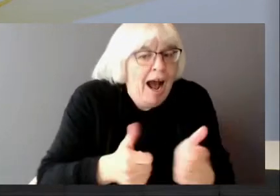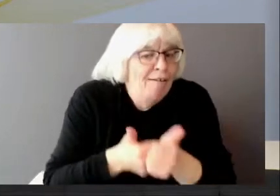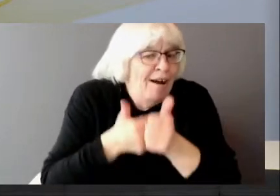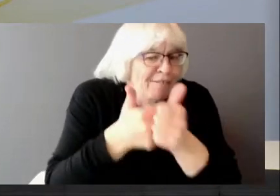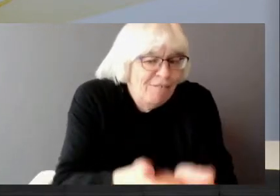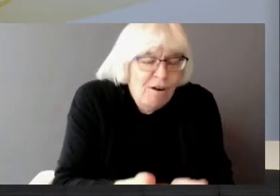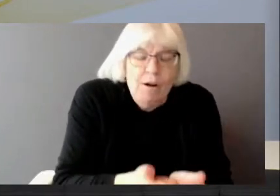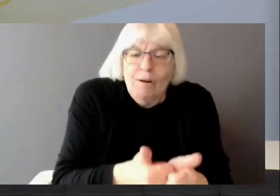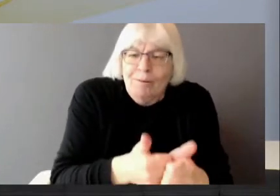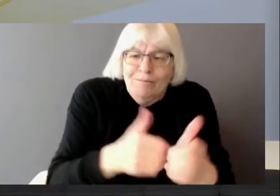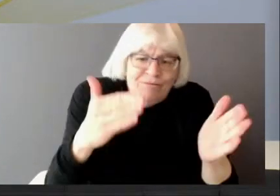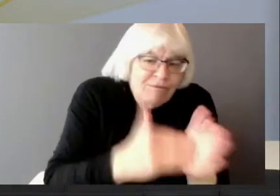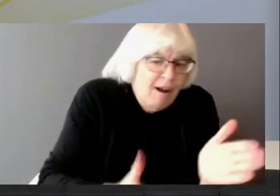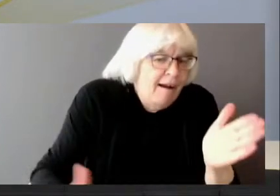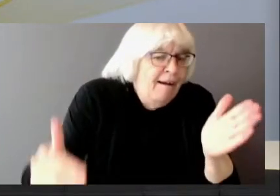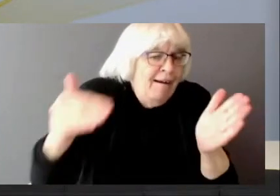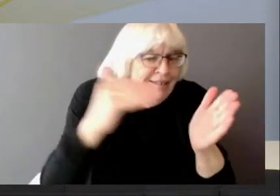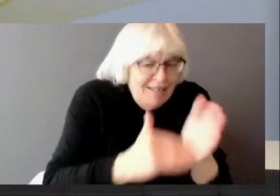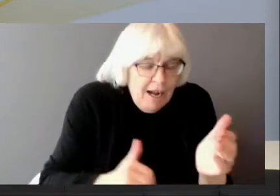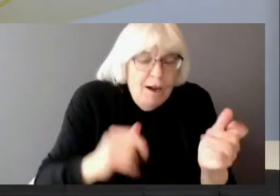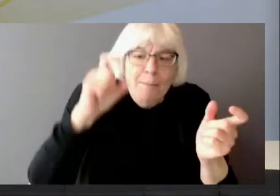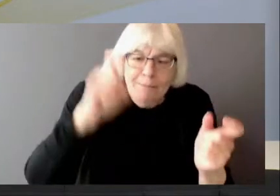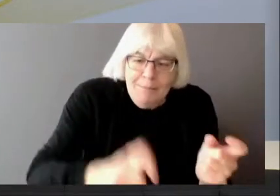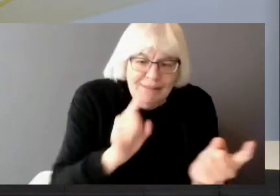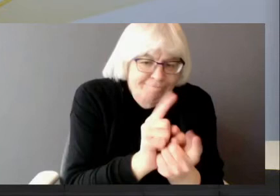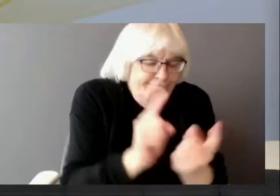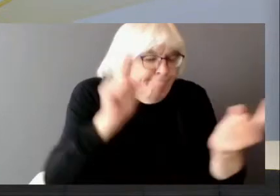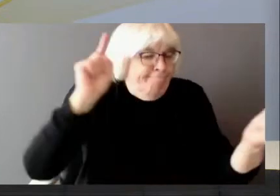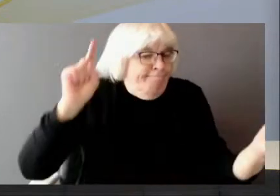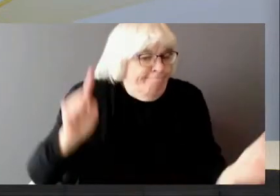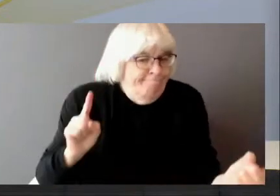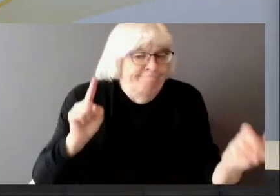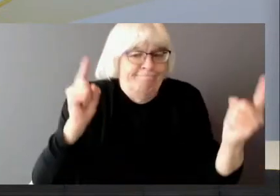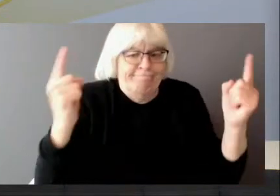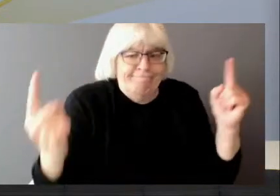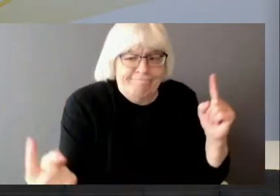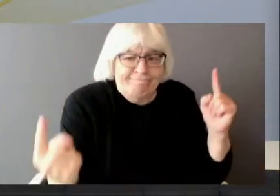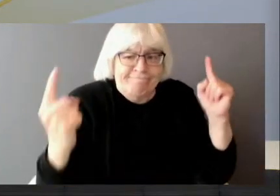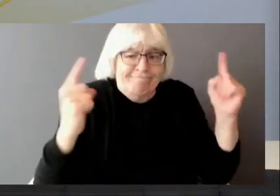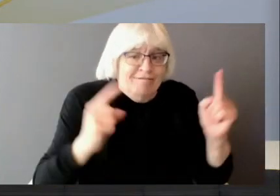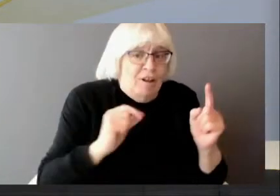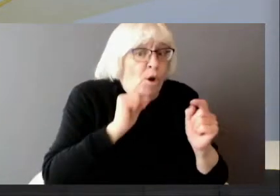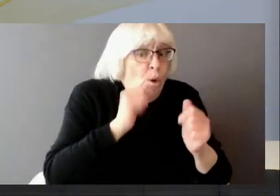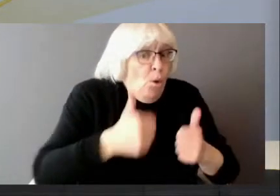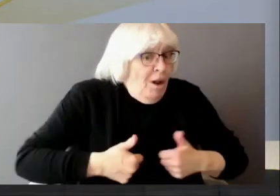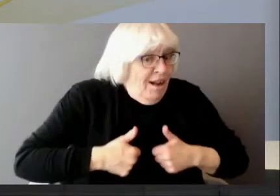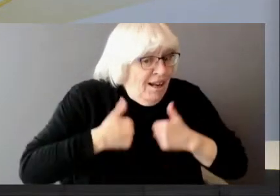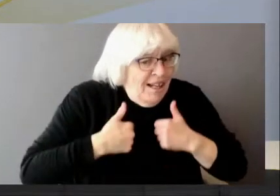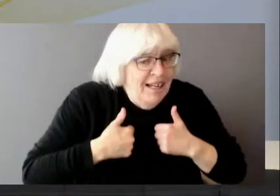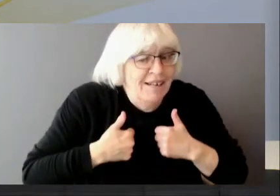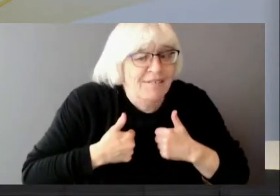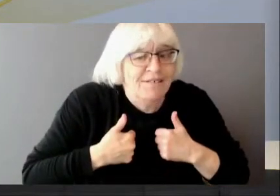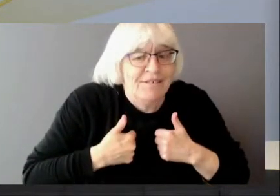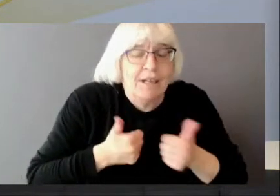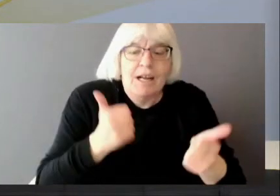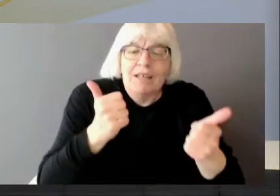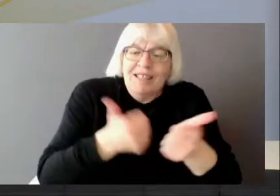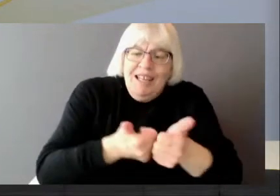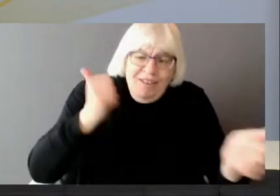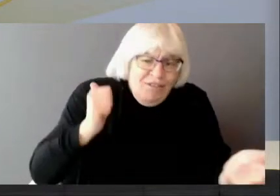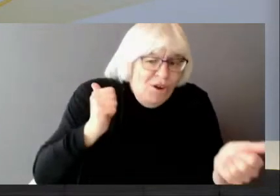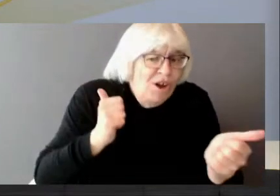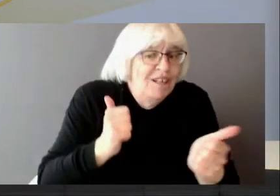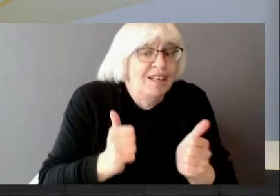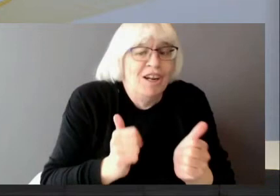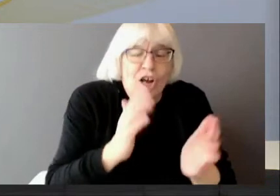2 meters from people outside your household, avoiding crowded spaces, and keeping our circle of contact small and our